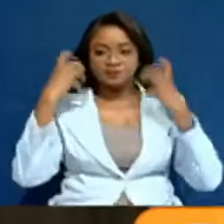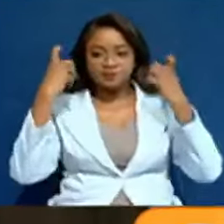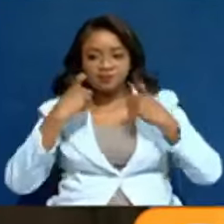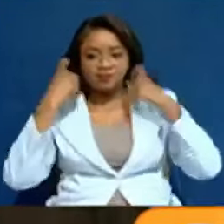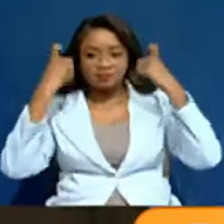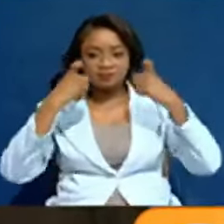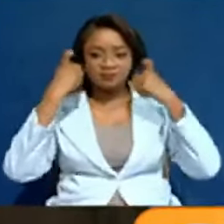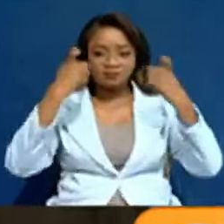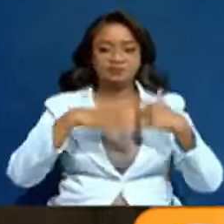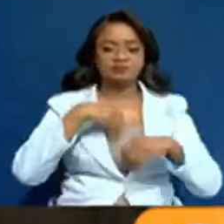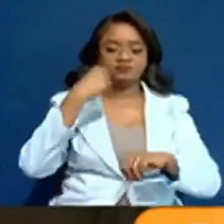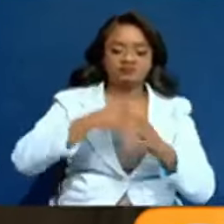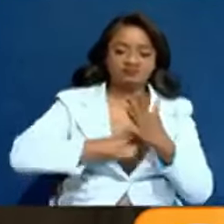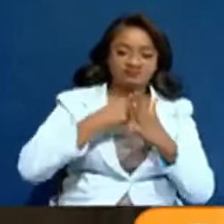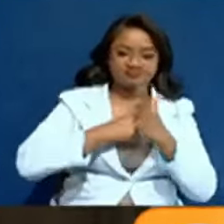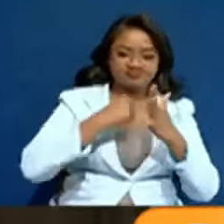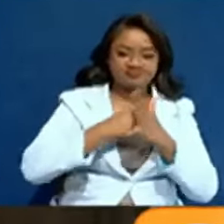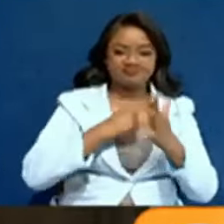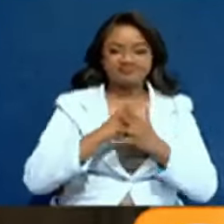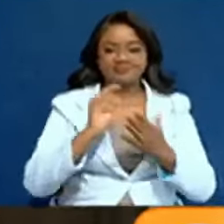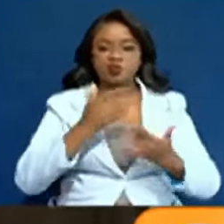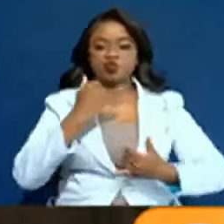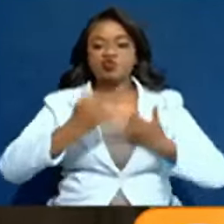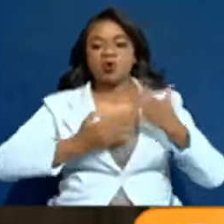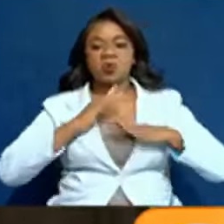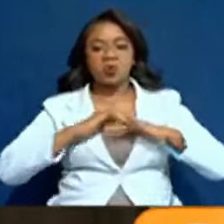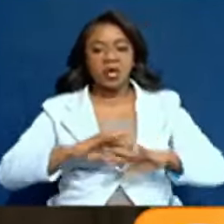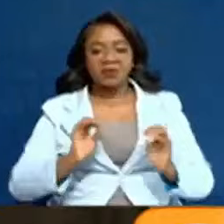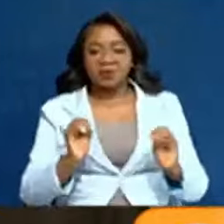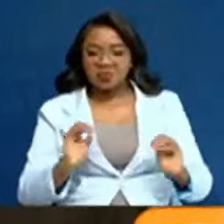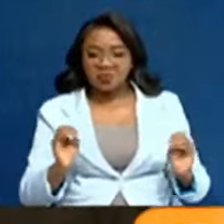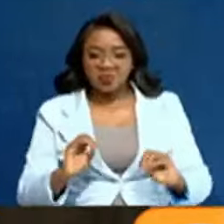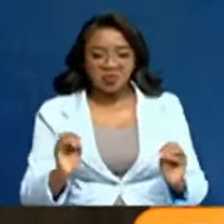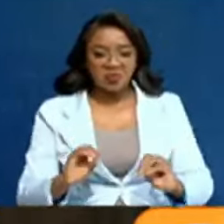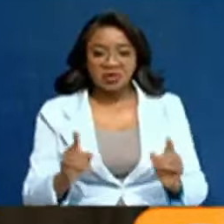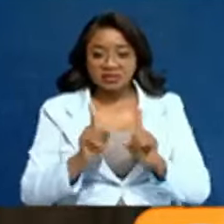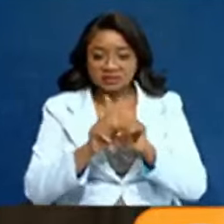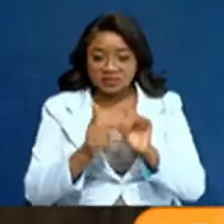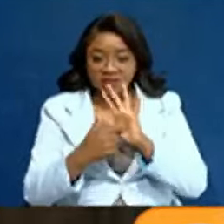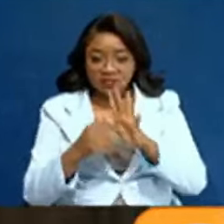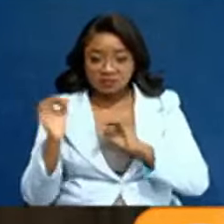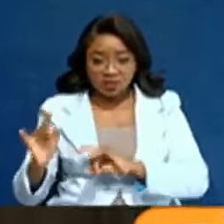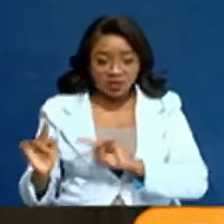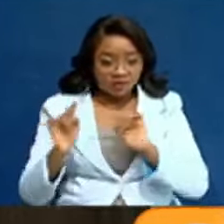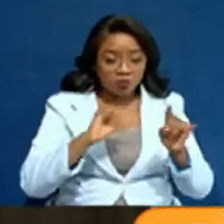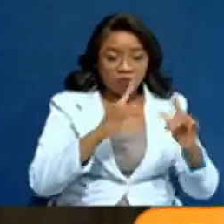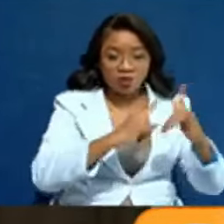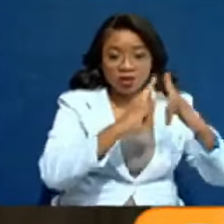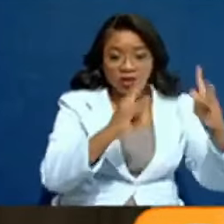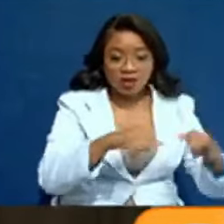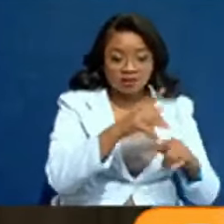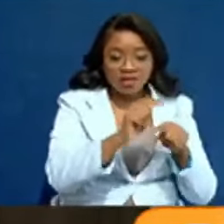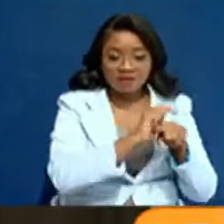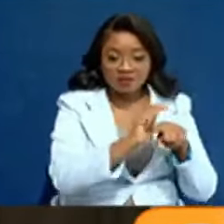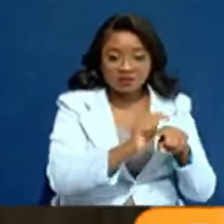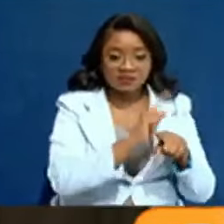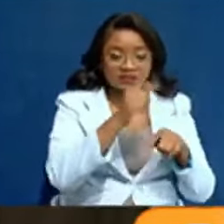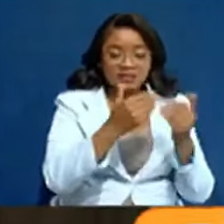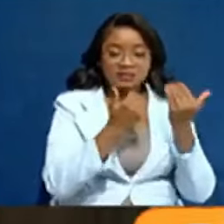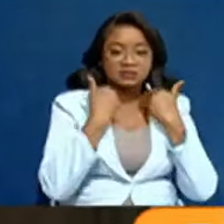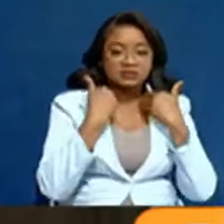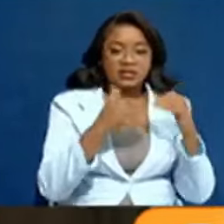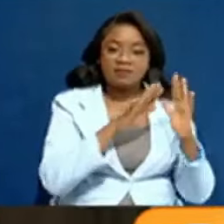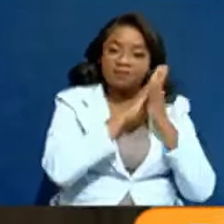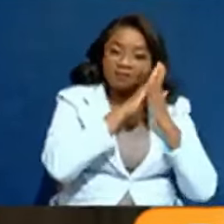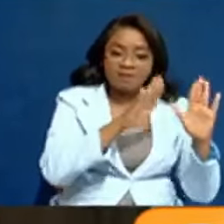yourself food, denying yourself pleasure, denying yourself your family. If you go to training camps, these athletes are sleeping on a very small